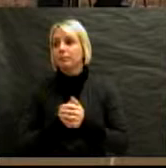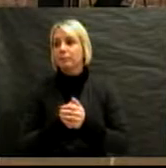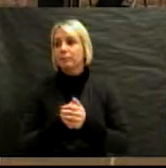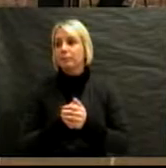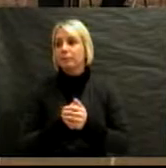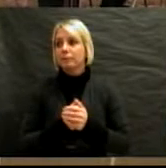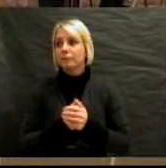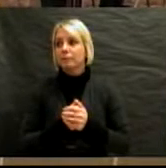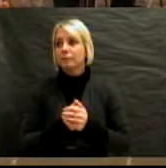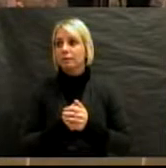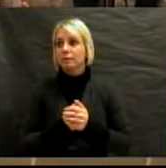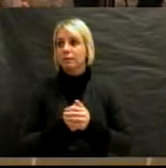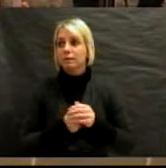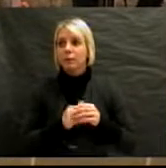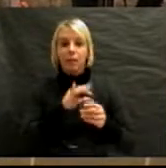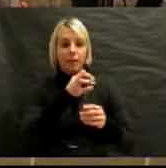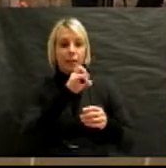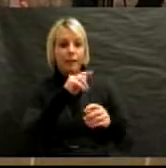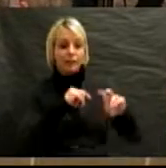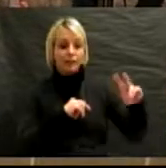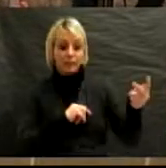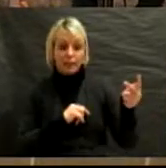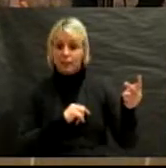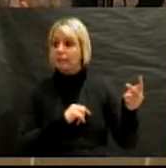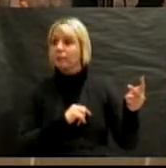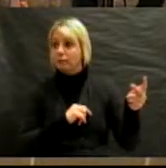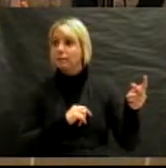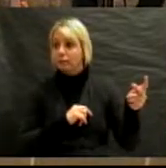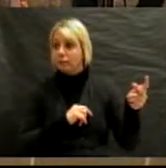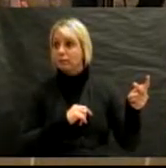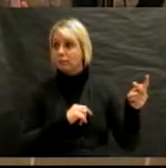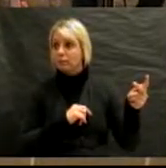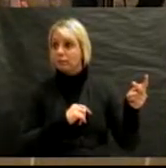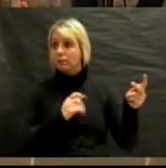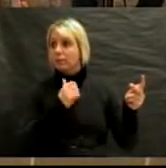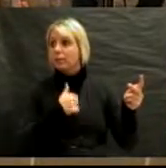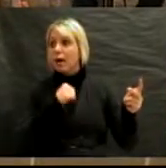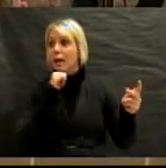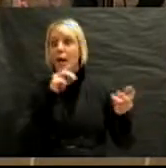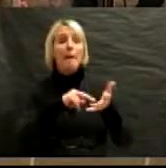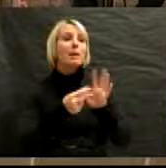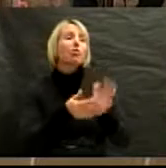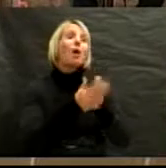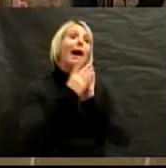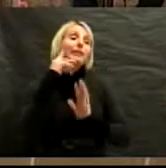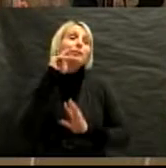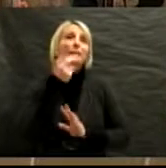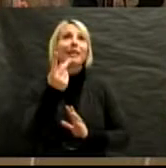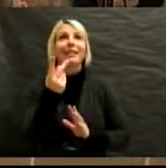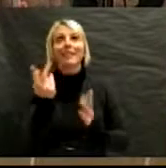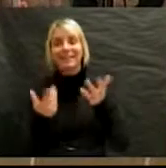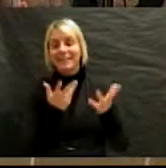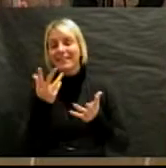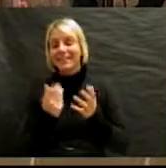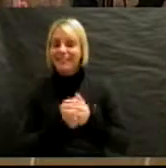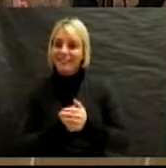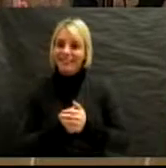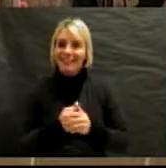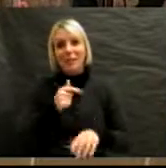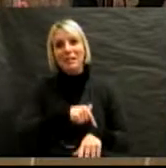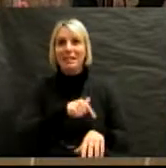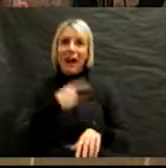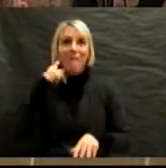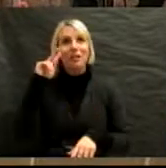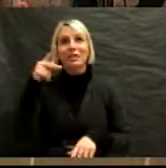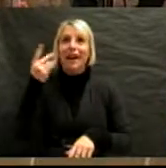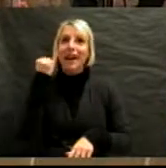I'm sorry, I didn't mean to ask for a second there, but that was the time for a second here, if there was one. There's a second to